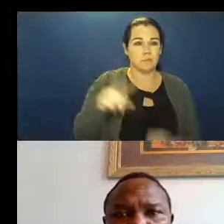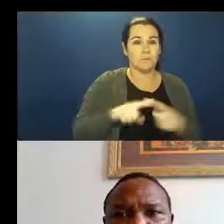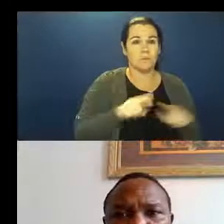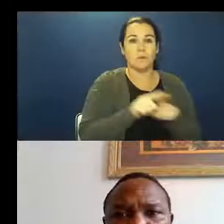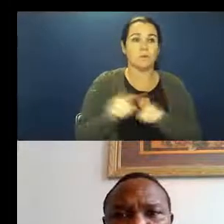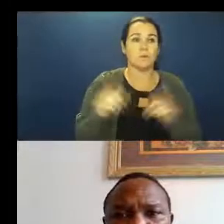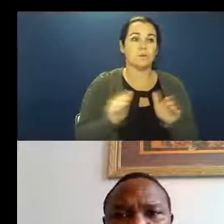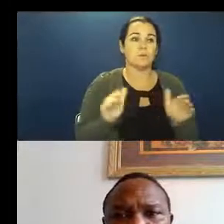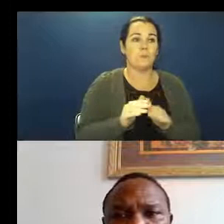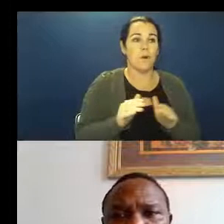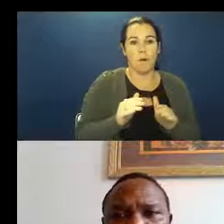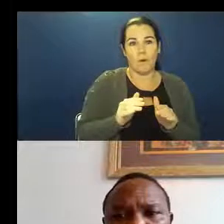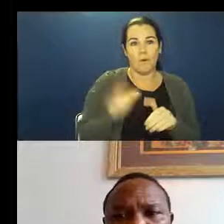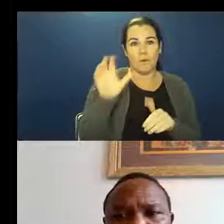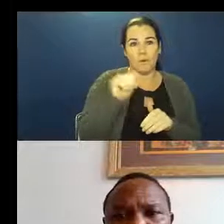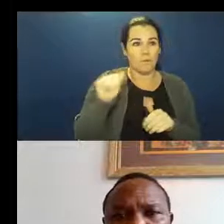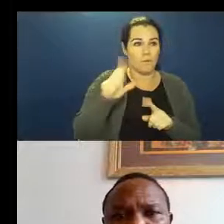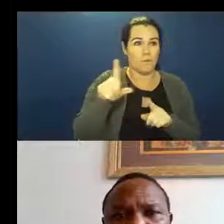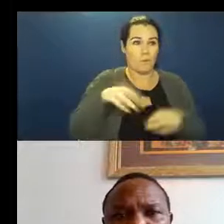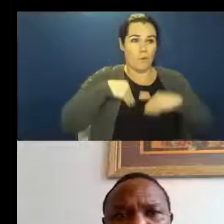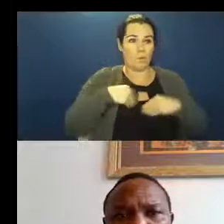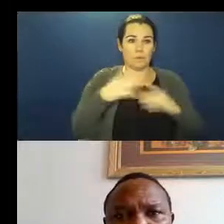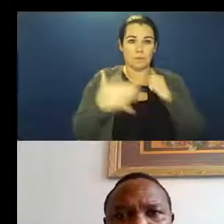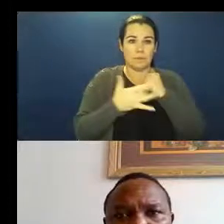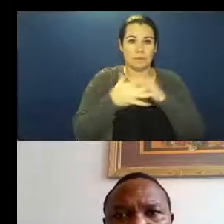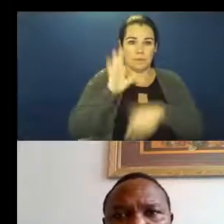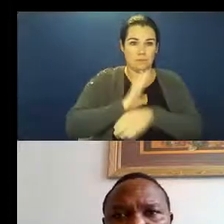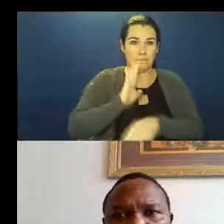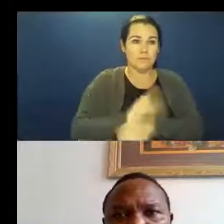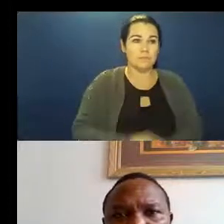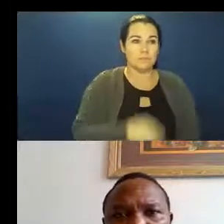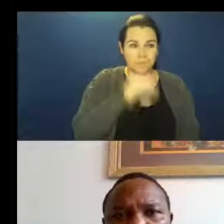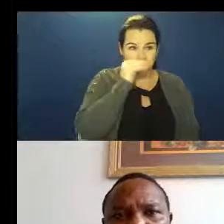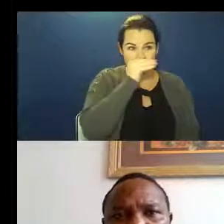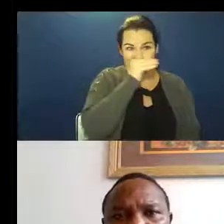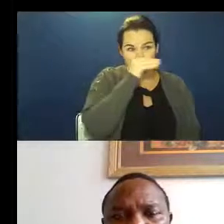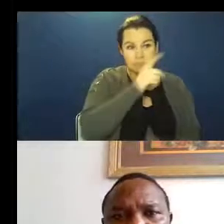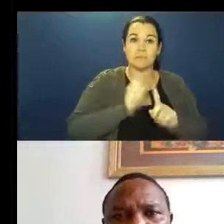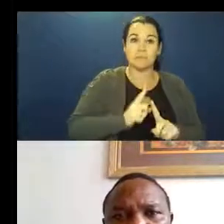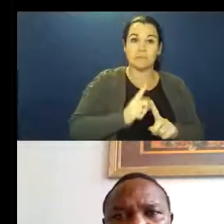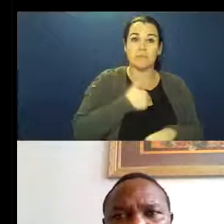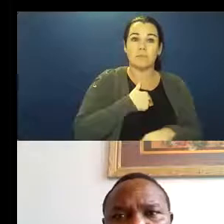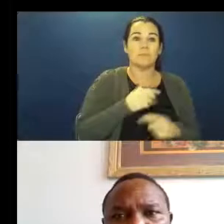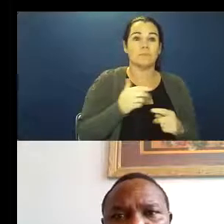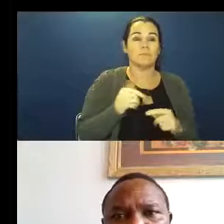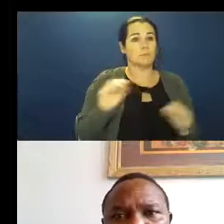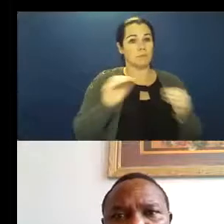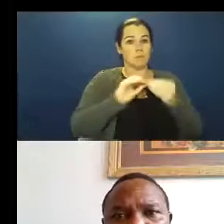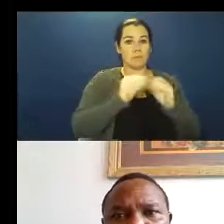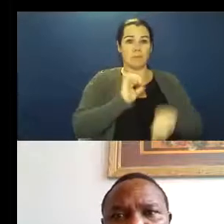African-American owned tech firms. So the goal is to generate some empirical information about the